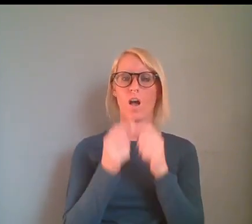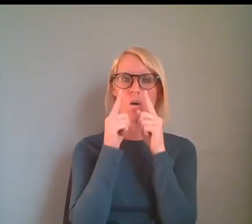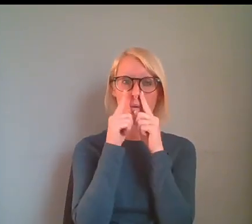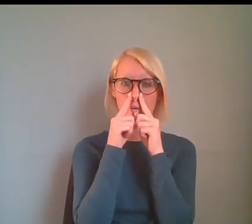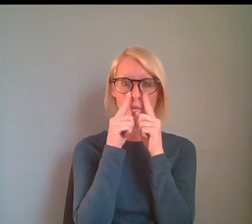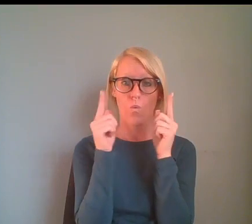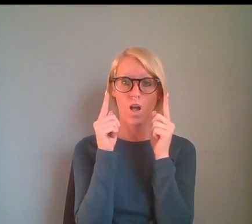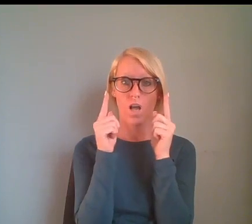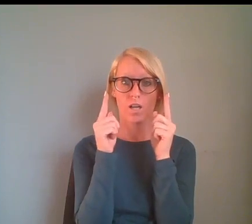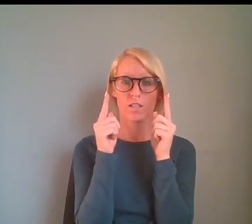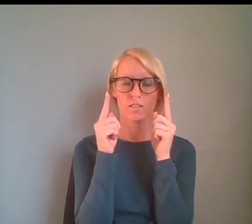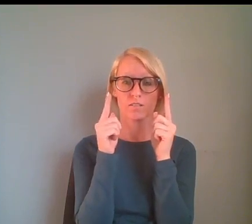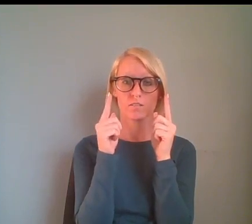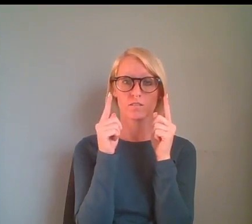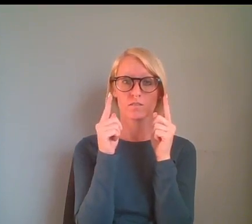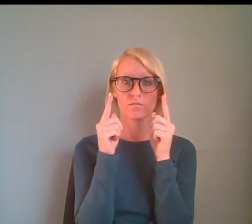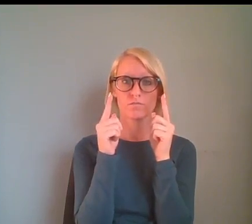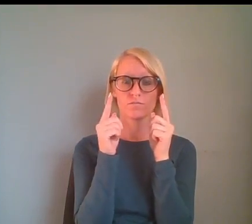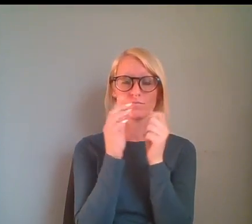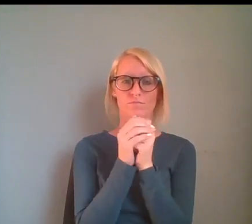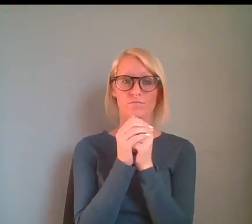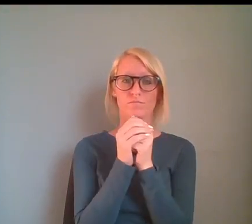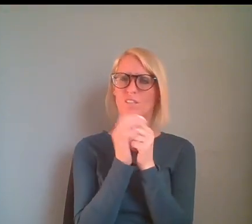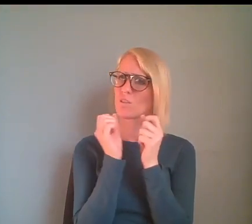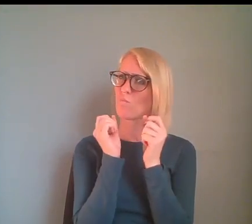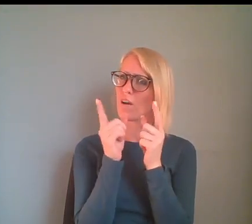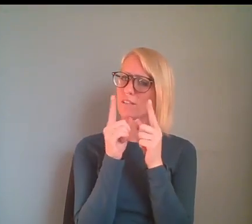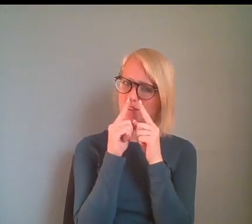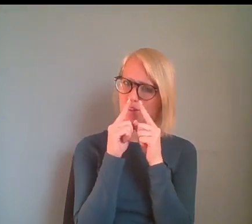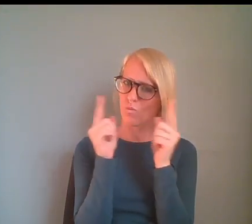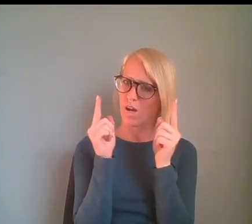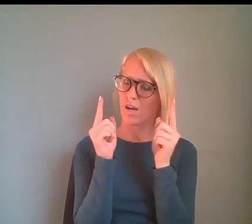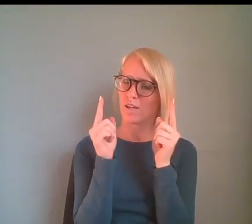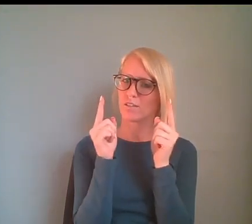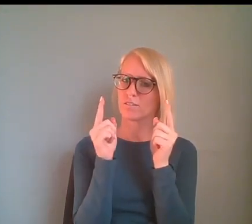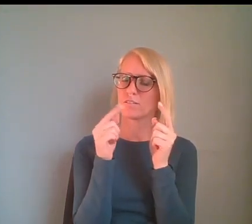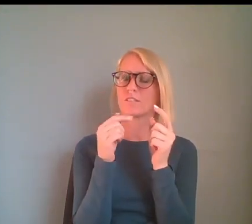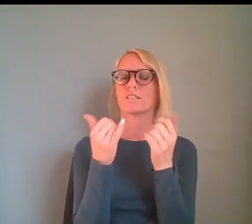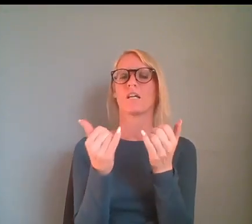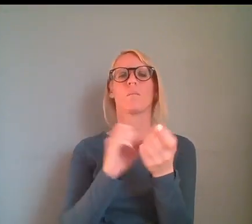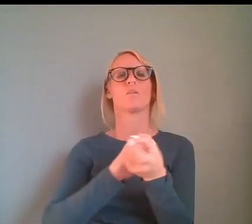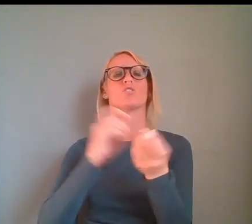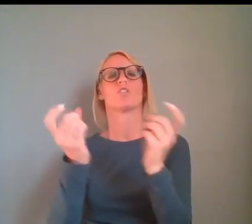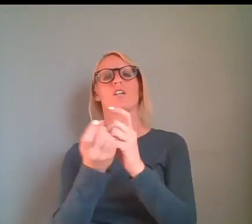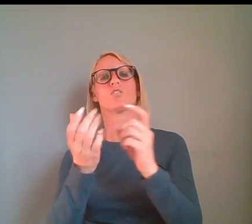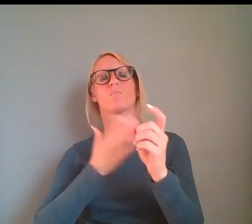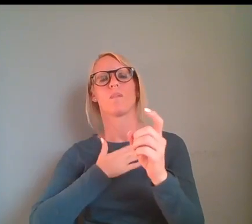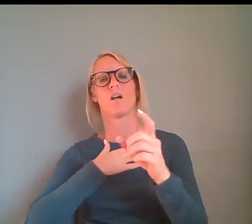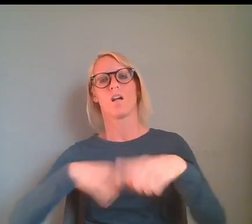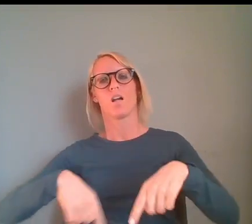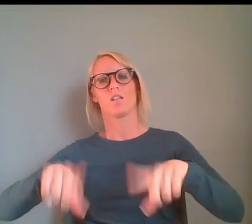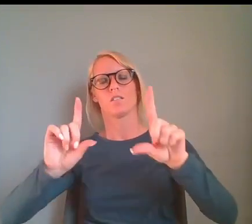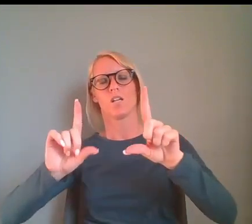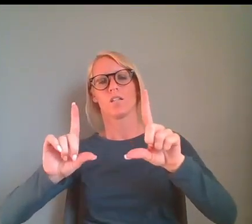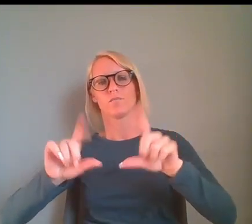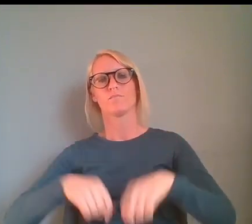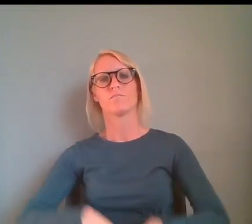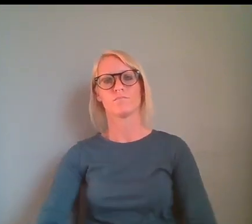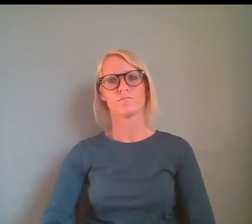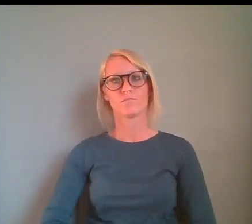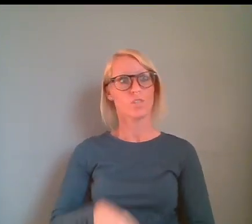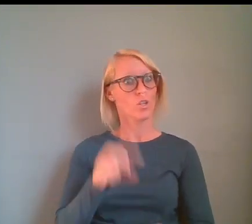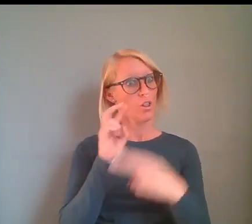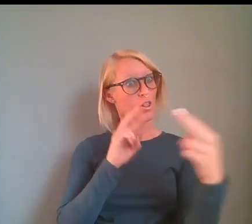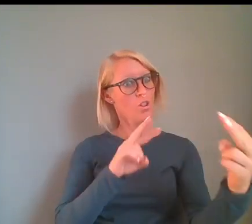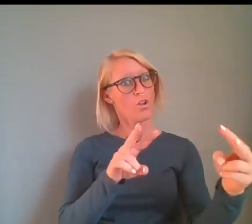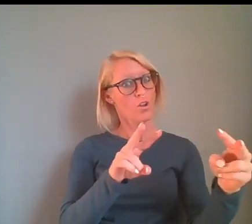surprisingly wide. I'm going to change my slide, so while I'm talking, you can be looking at this old master